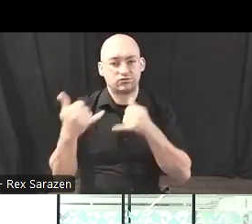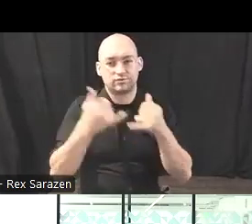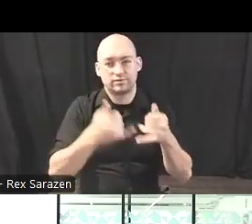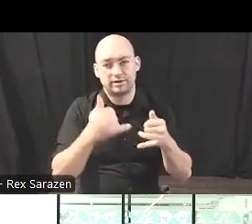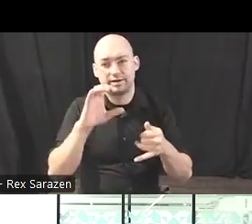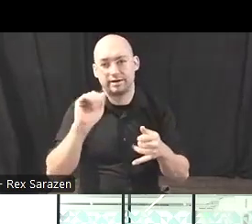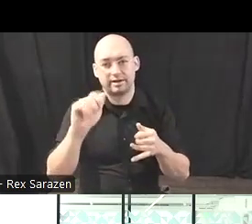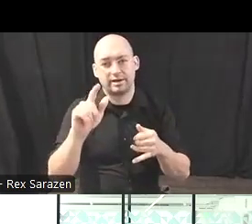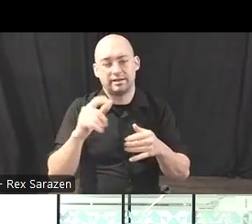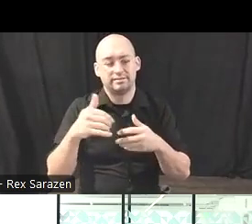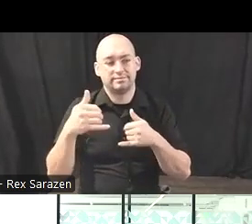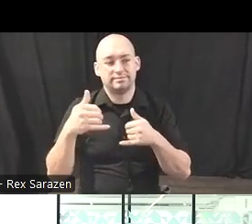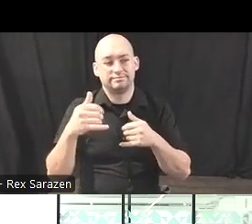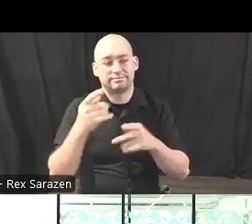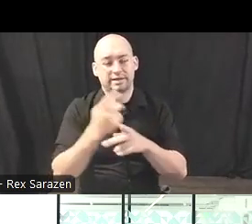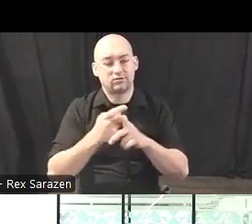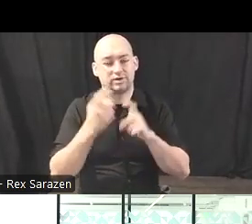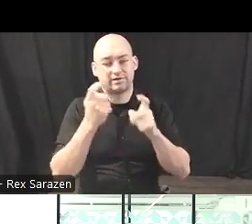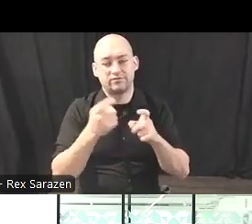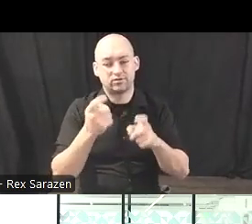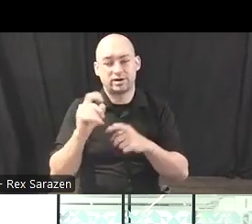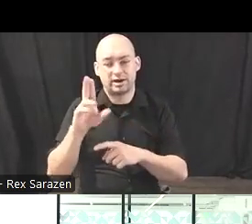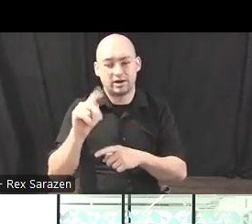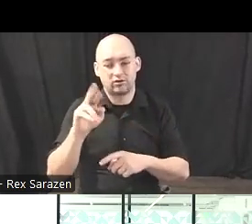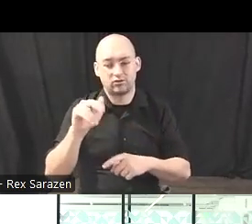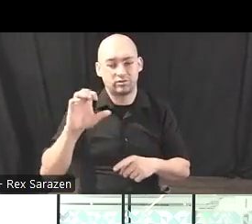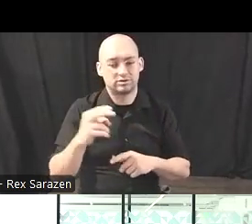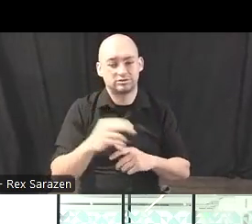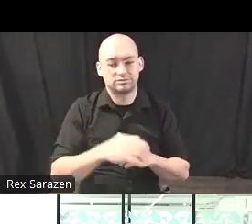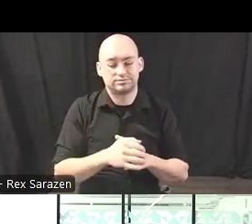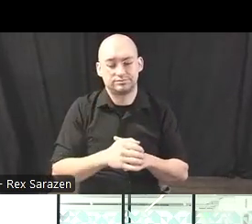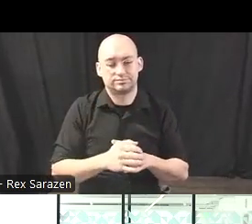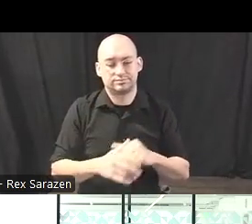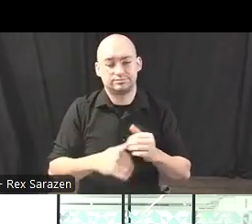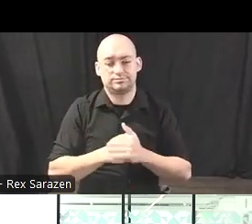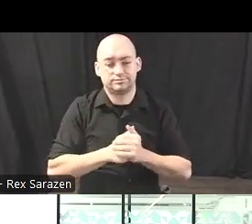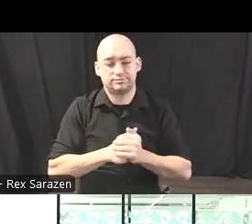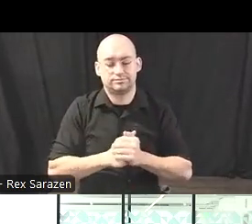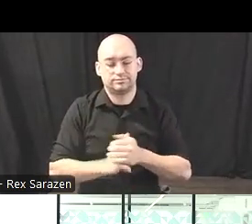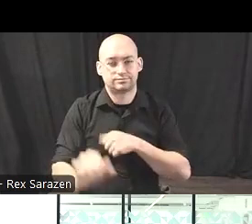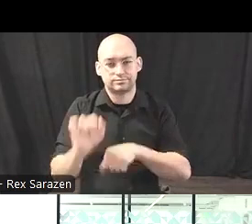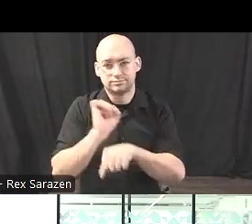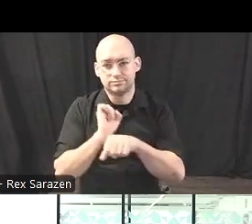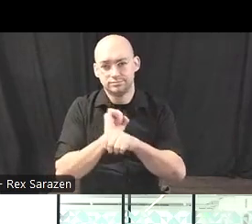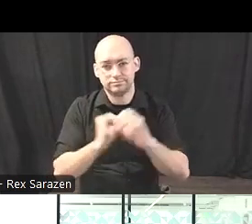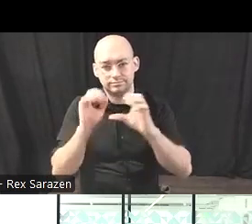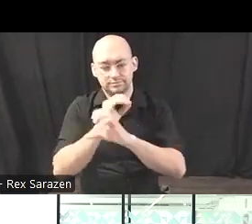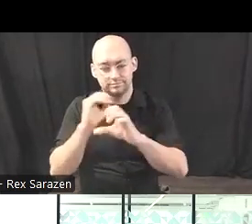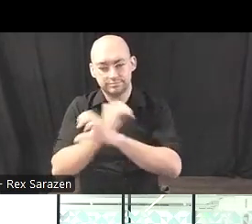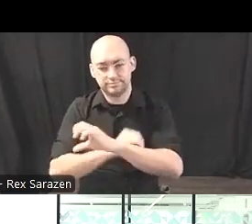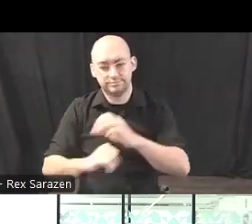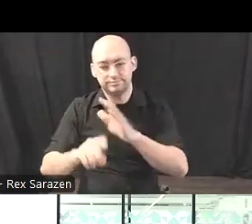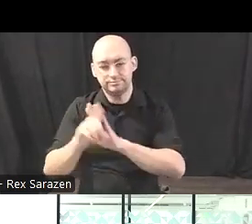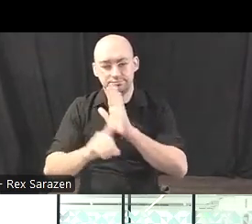outreach training and education. We're also working to explore the development of core competencies for direct care